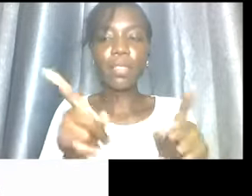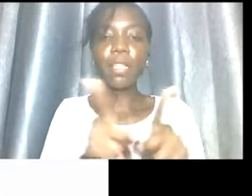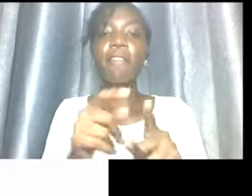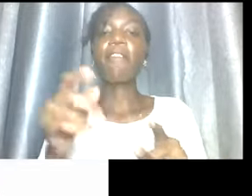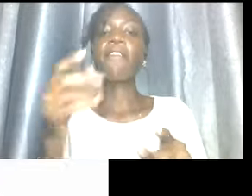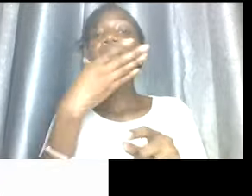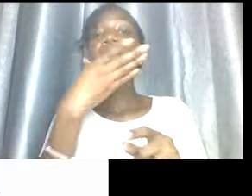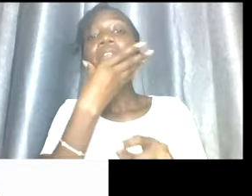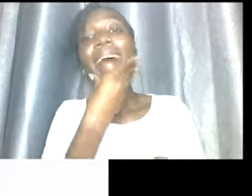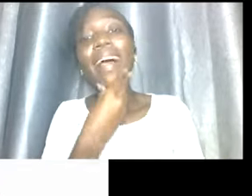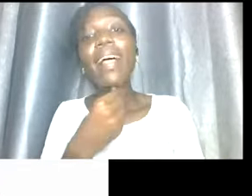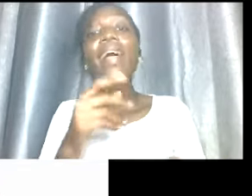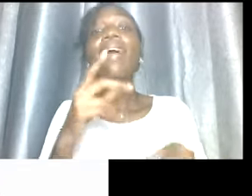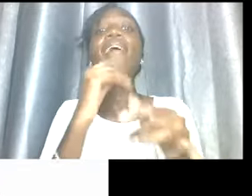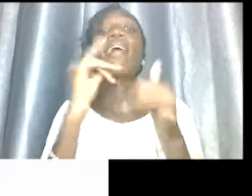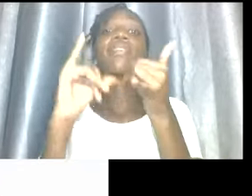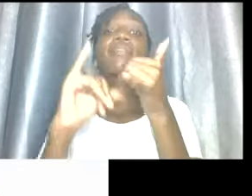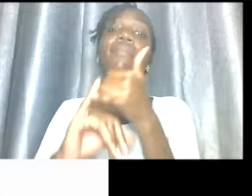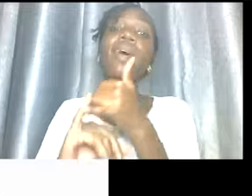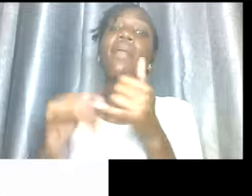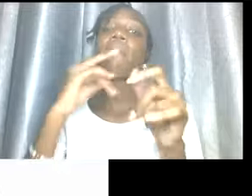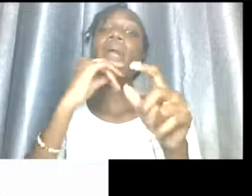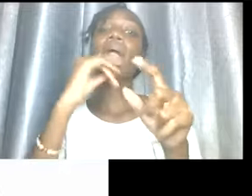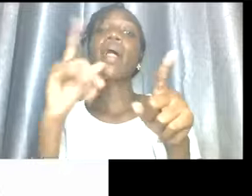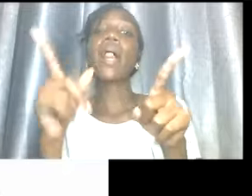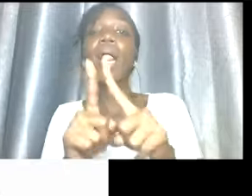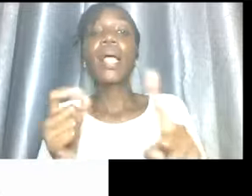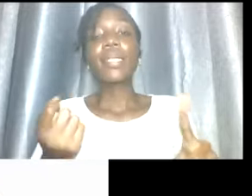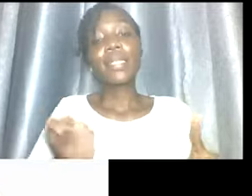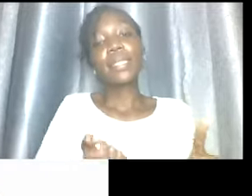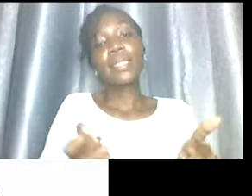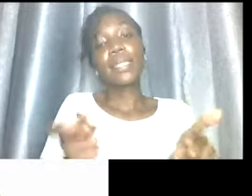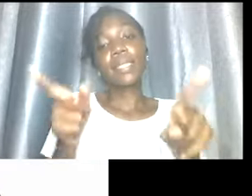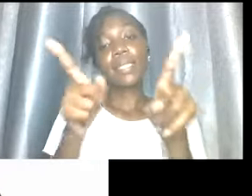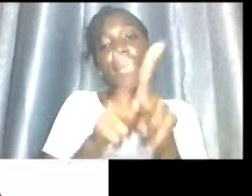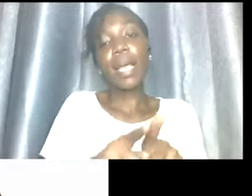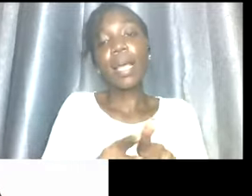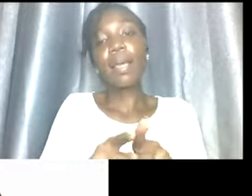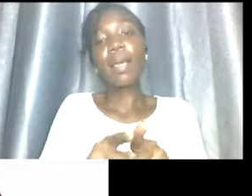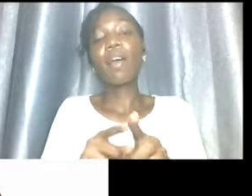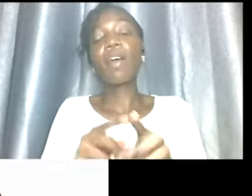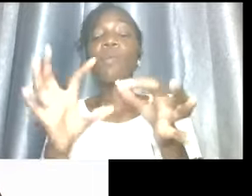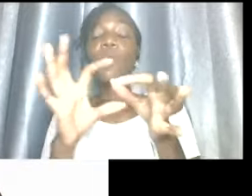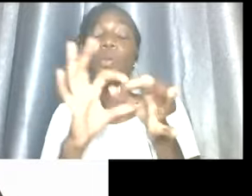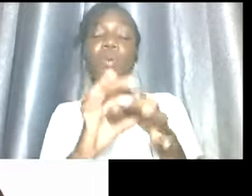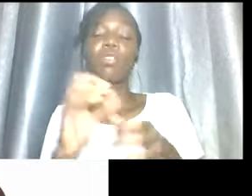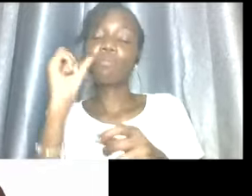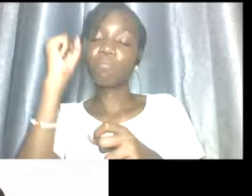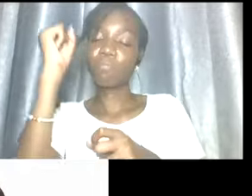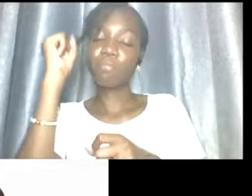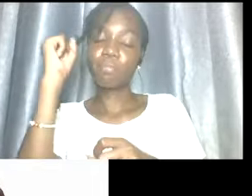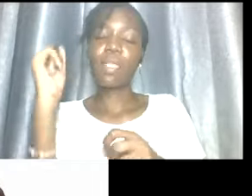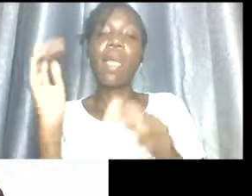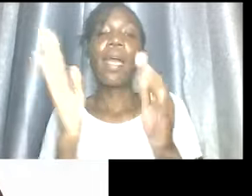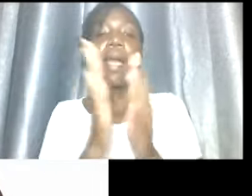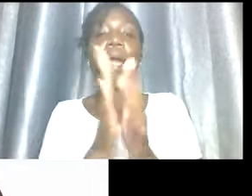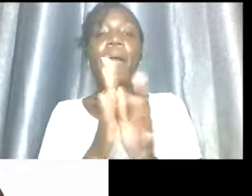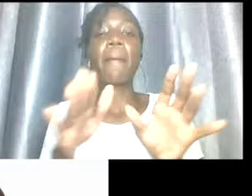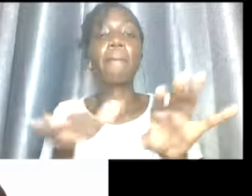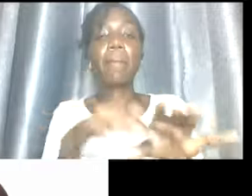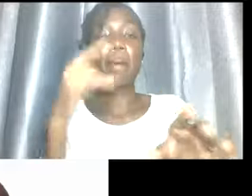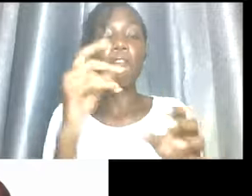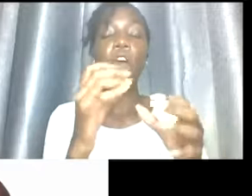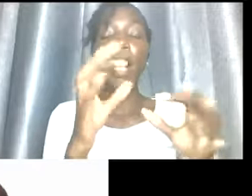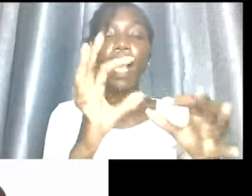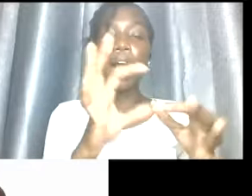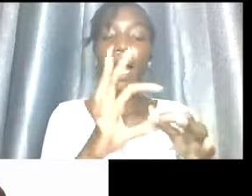husband, a brother or a sister, a community activist, and a member of your country. You